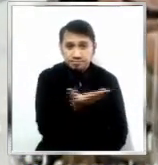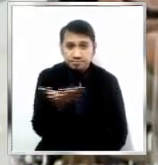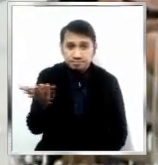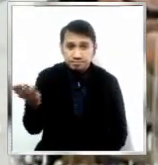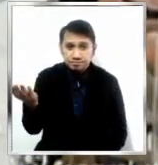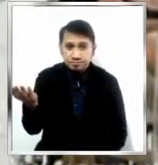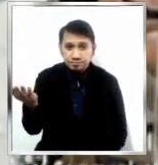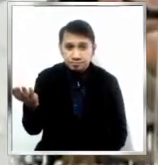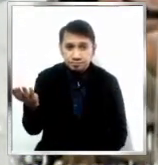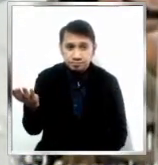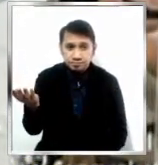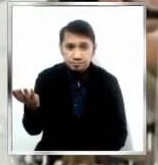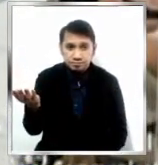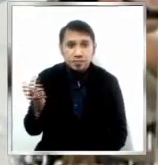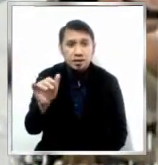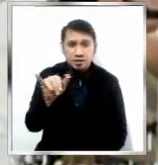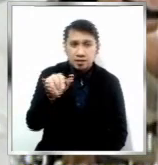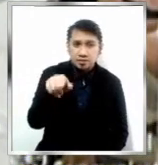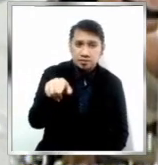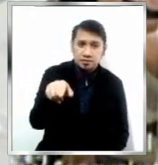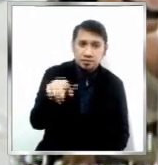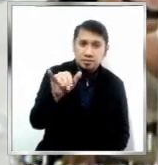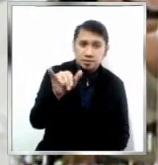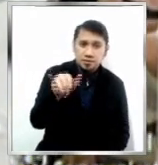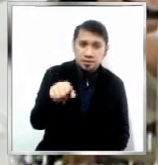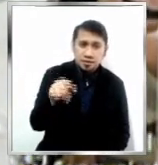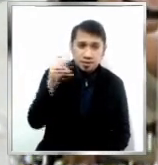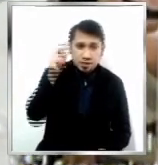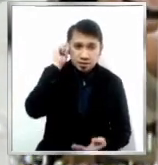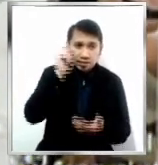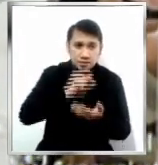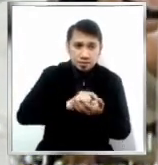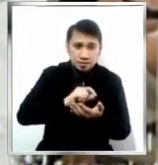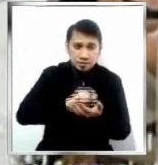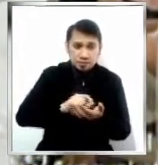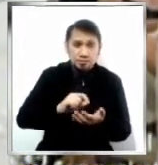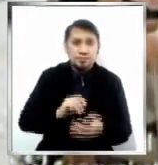Kung yes, Secretary Lorenzana.